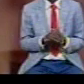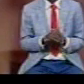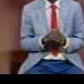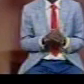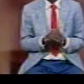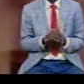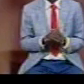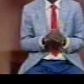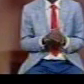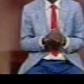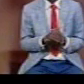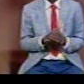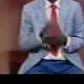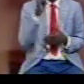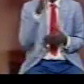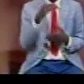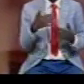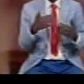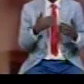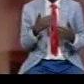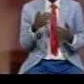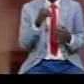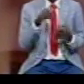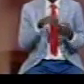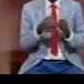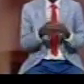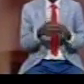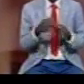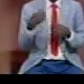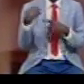I had this problem since 9 years.